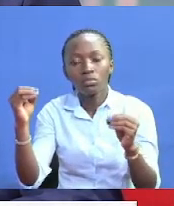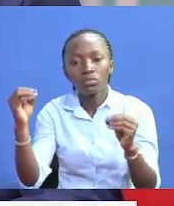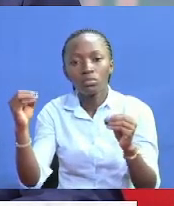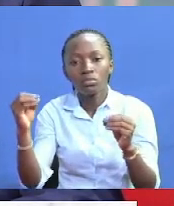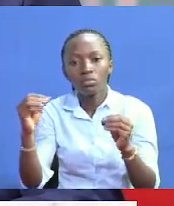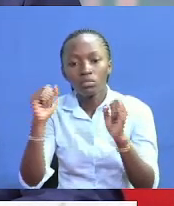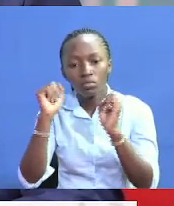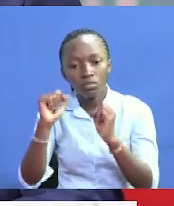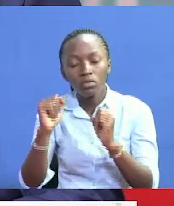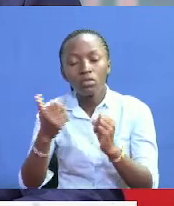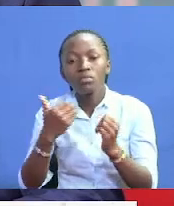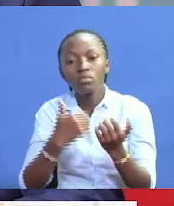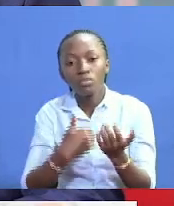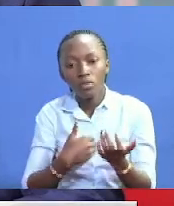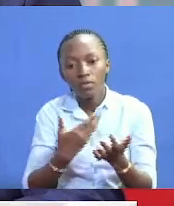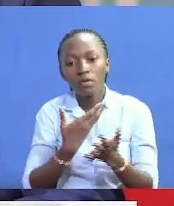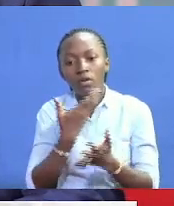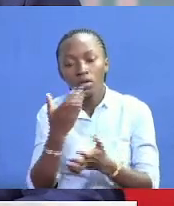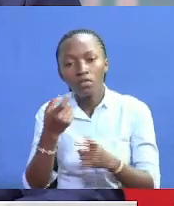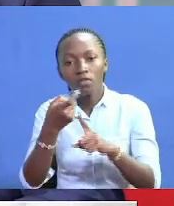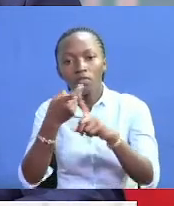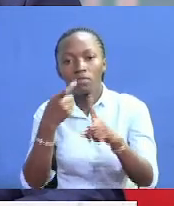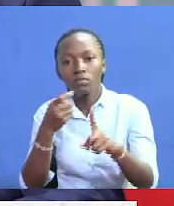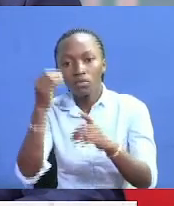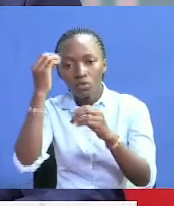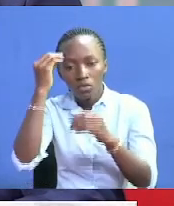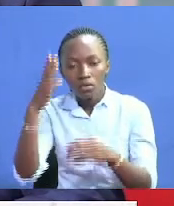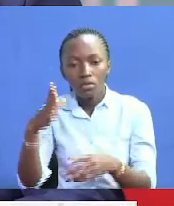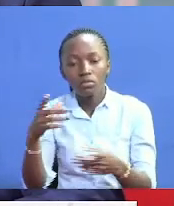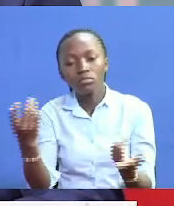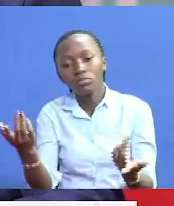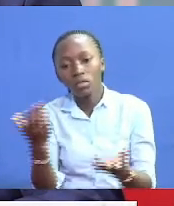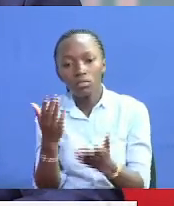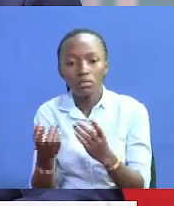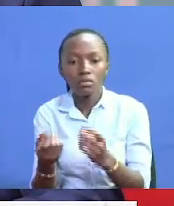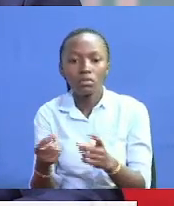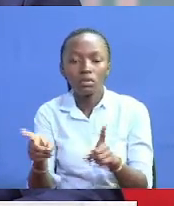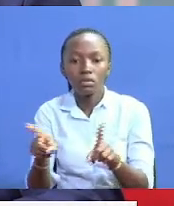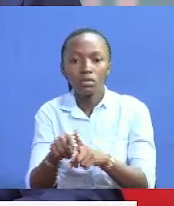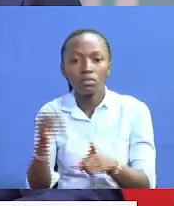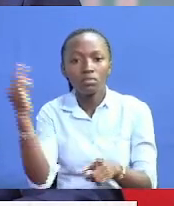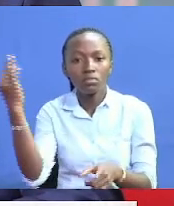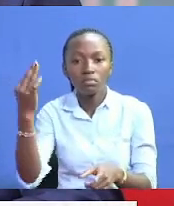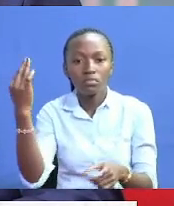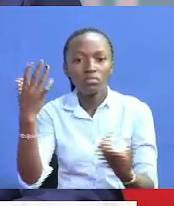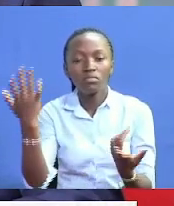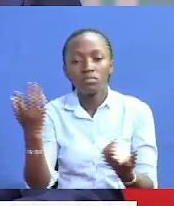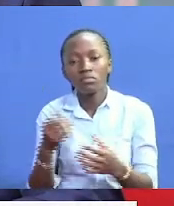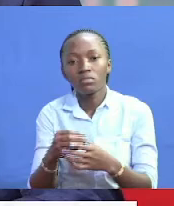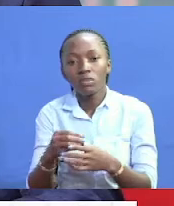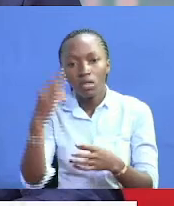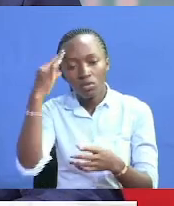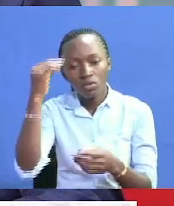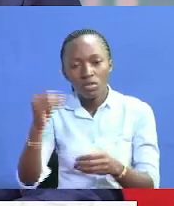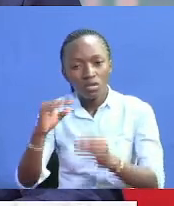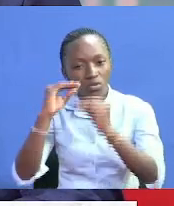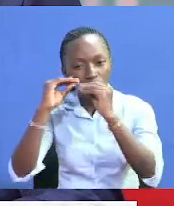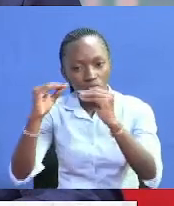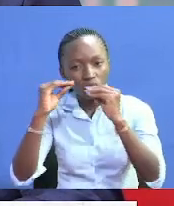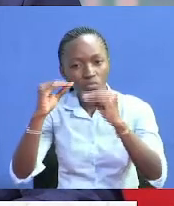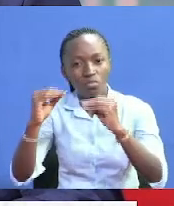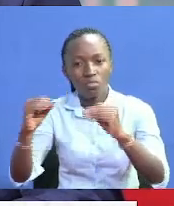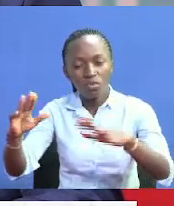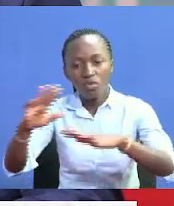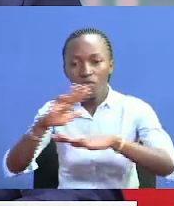the students on matters lecturers, on matters equipments, they are not getting to the capacity they are supposed to get it. So